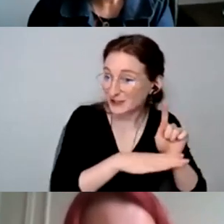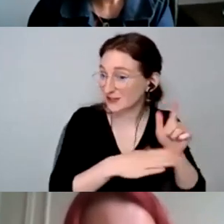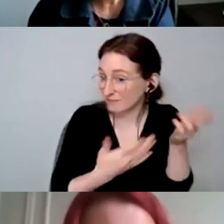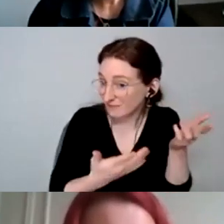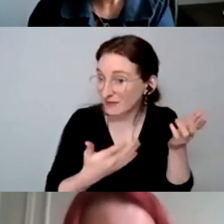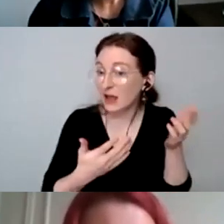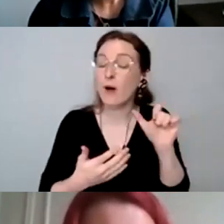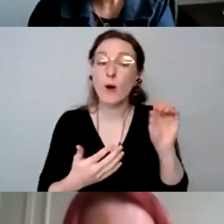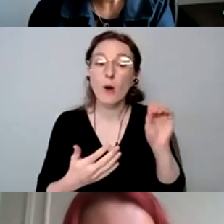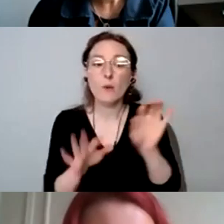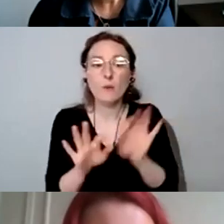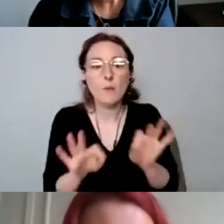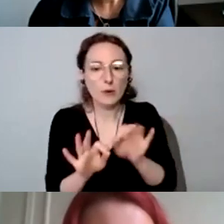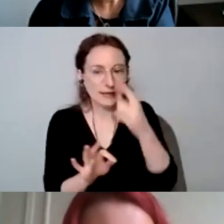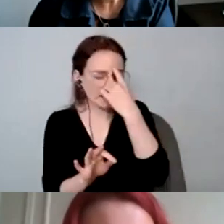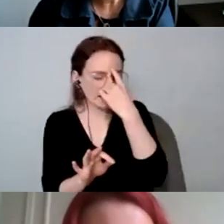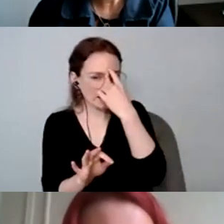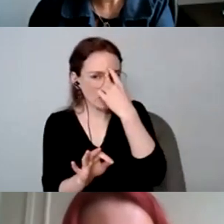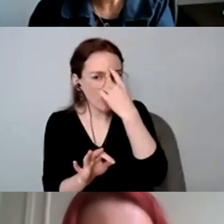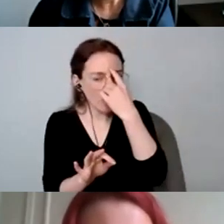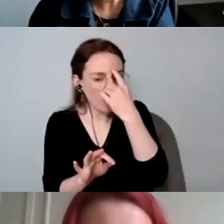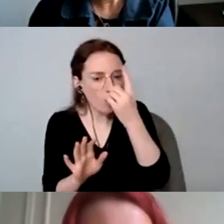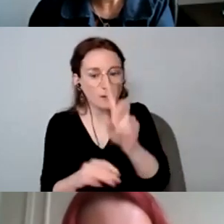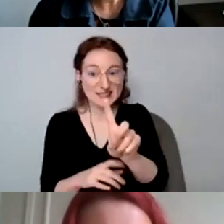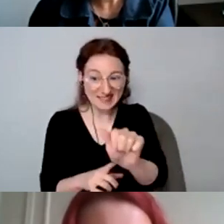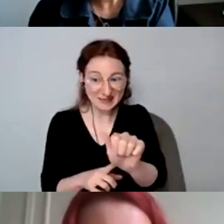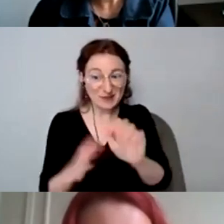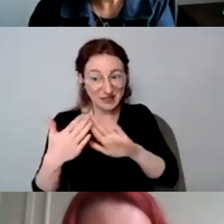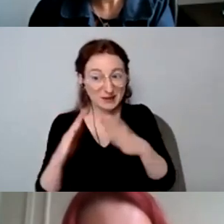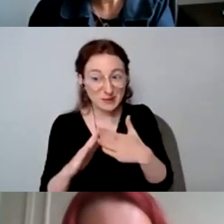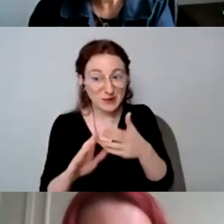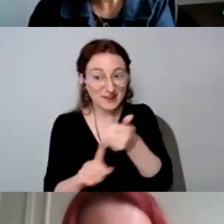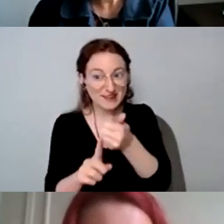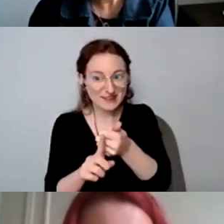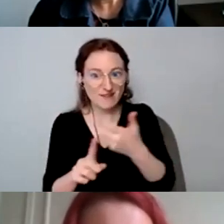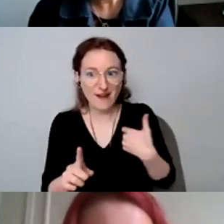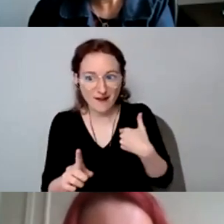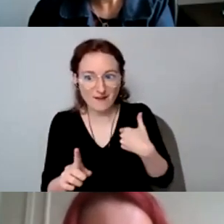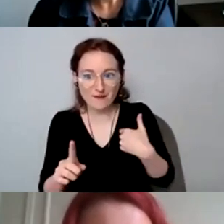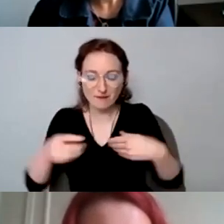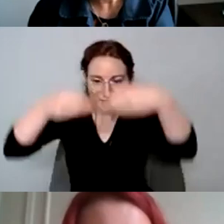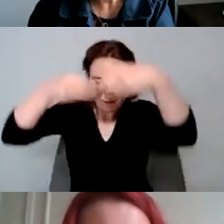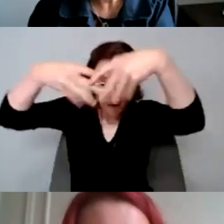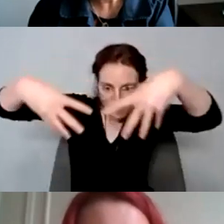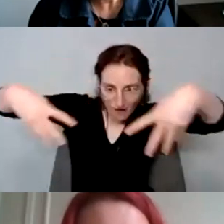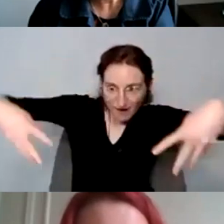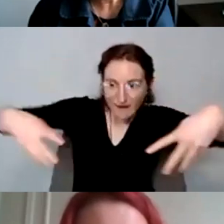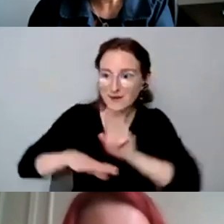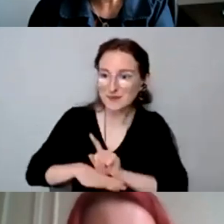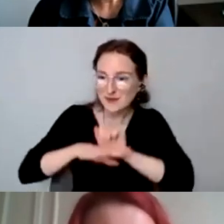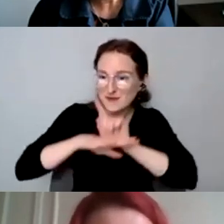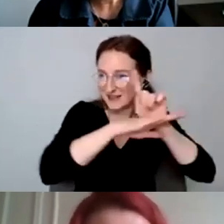the internal differences within the disability community themselves, seeing how some people have more access and have